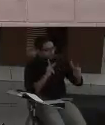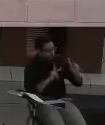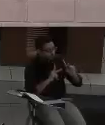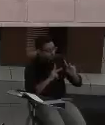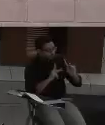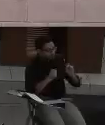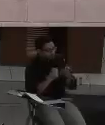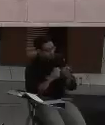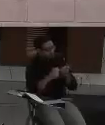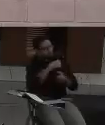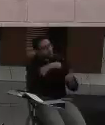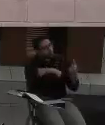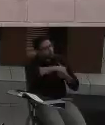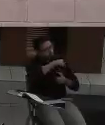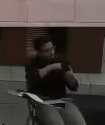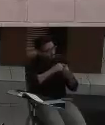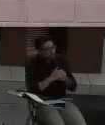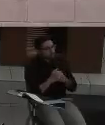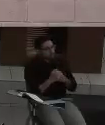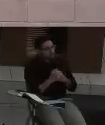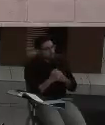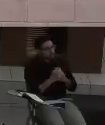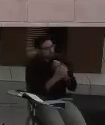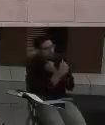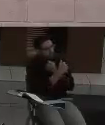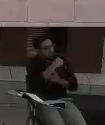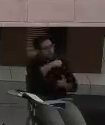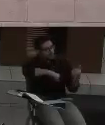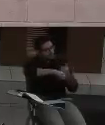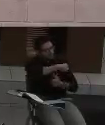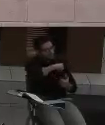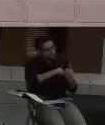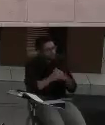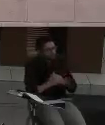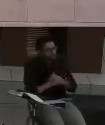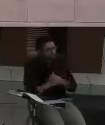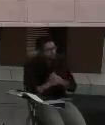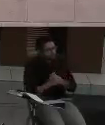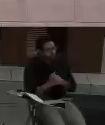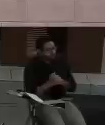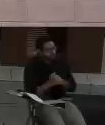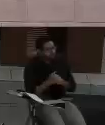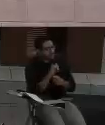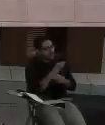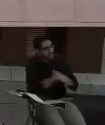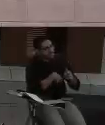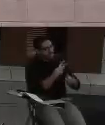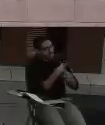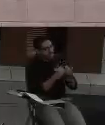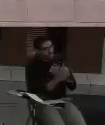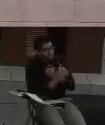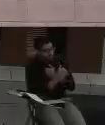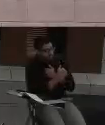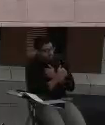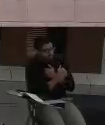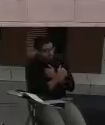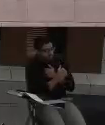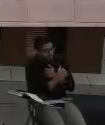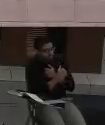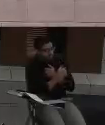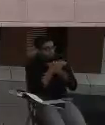the other and acts out of love. The capacity of this kind of love is due to the empowering love given